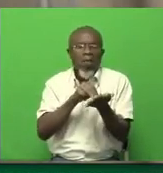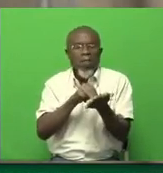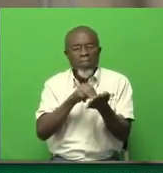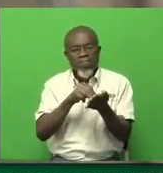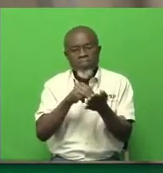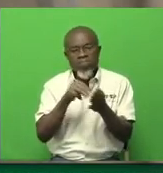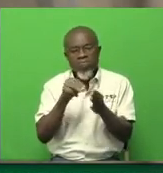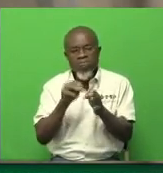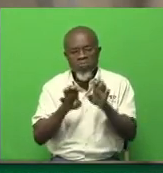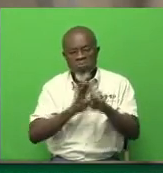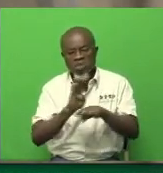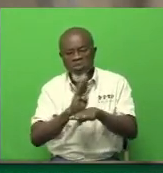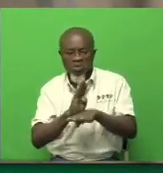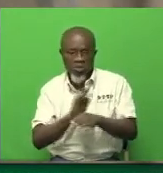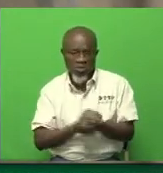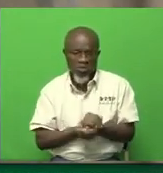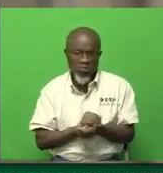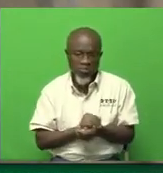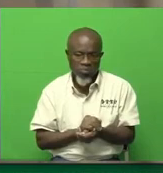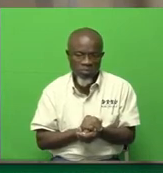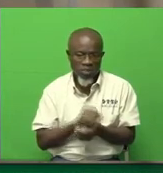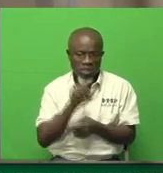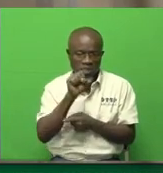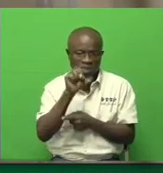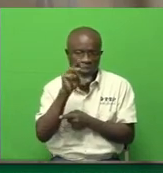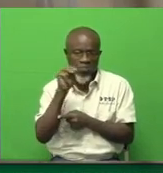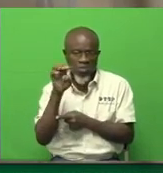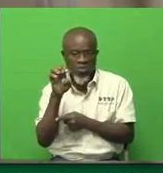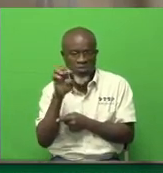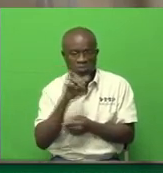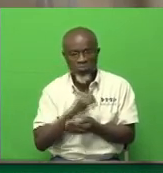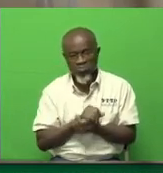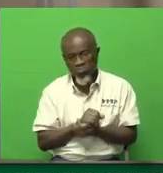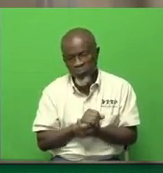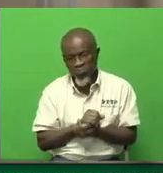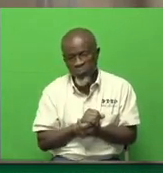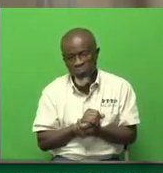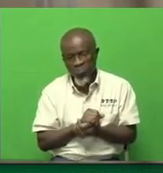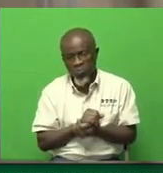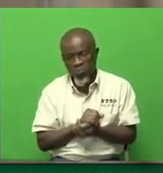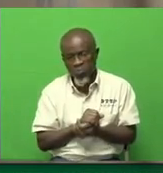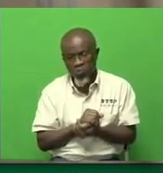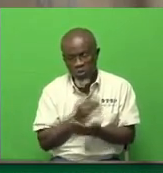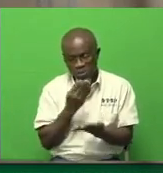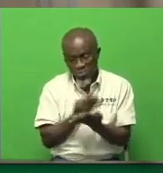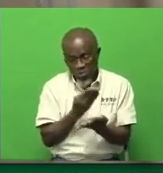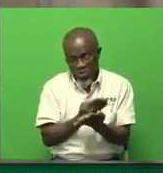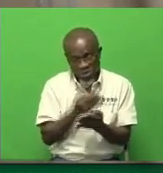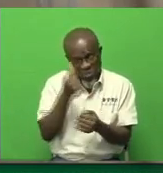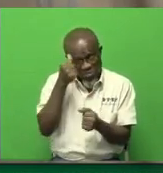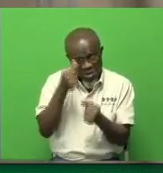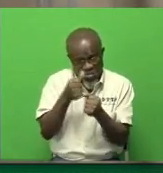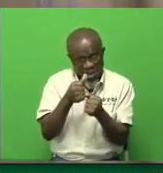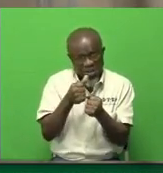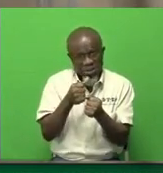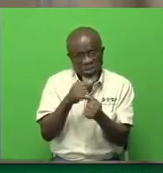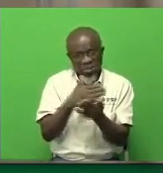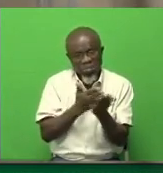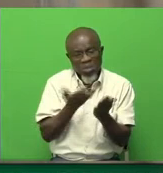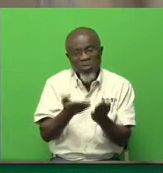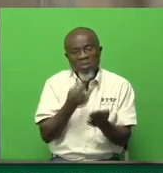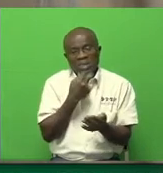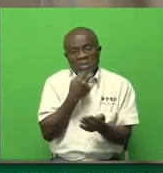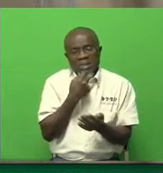Deputy speaker this budget reminds me of something we say in Trinidad and Tobago and then local parlance we often